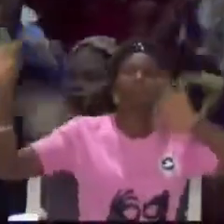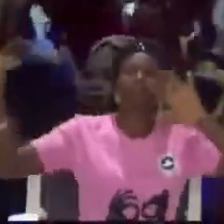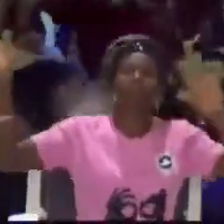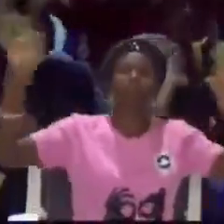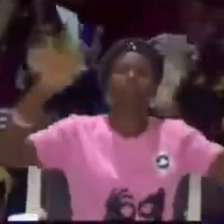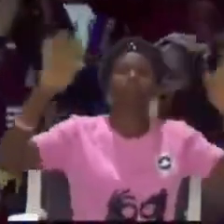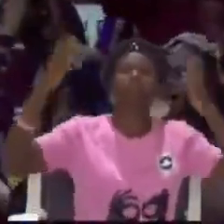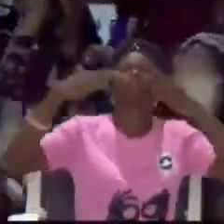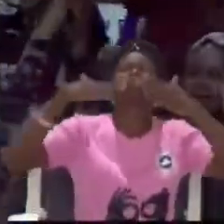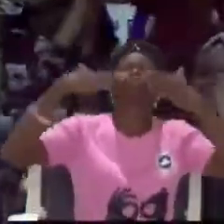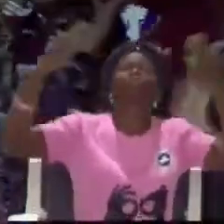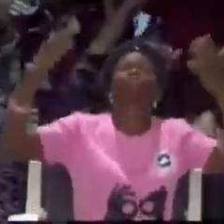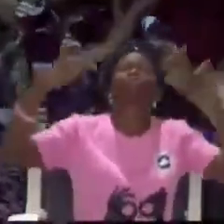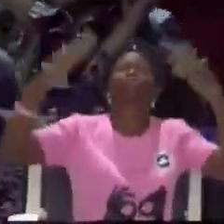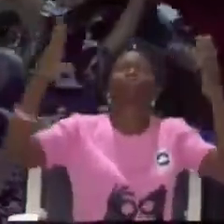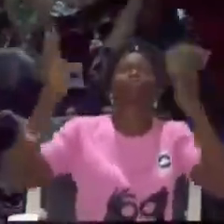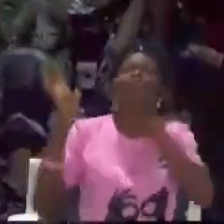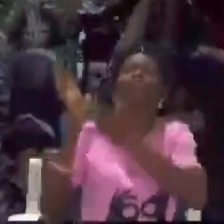you, Jesus.